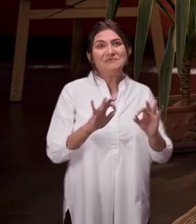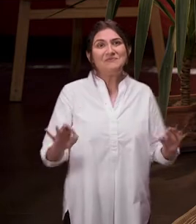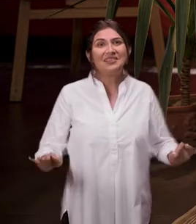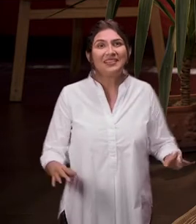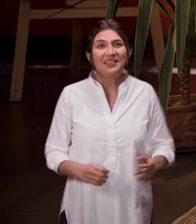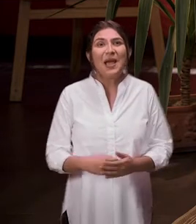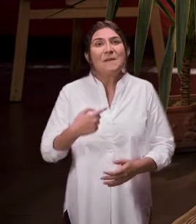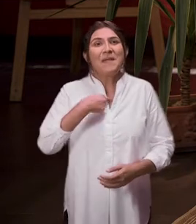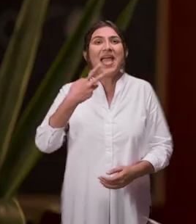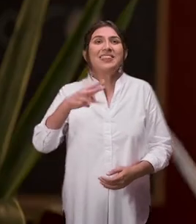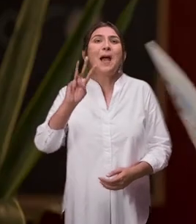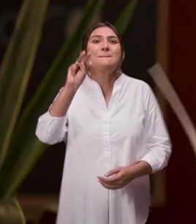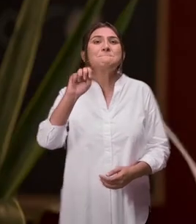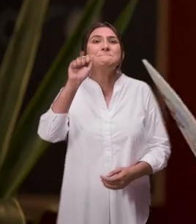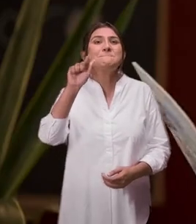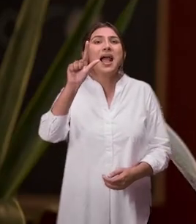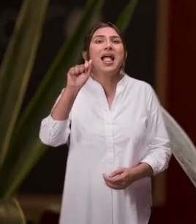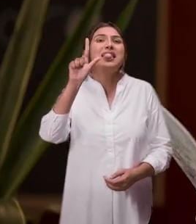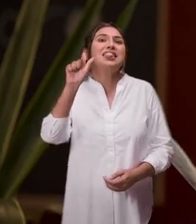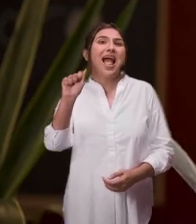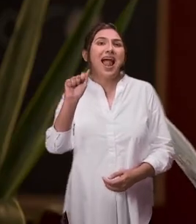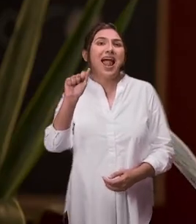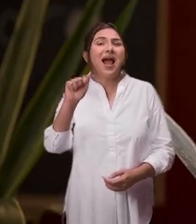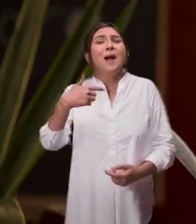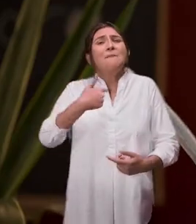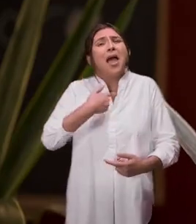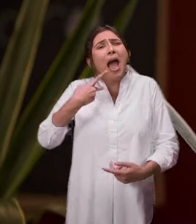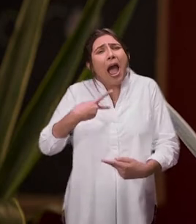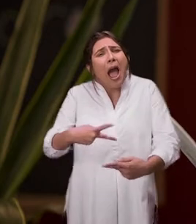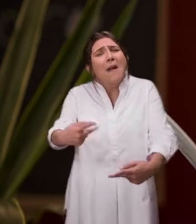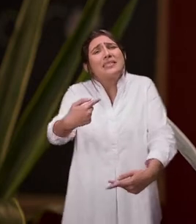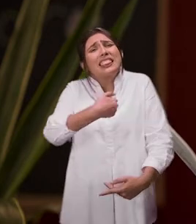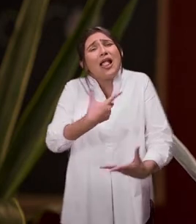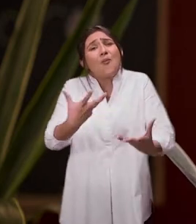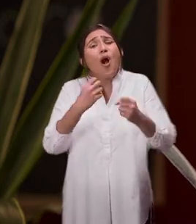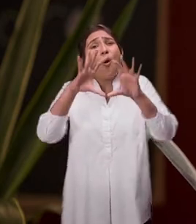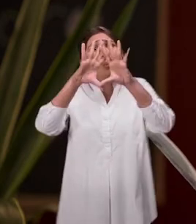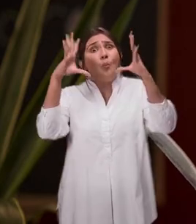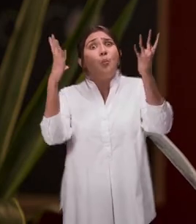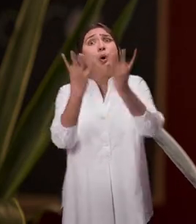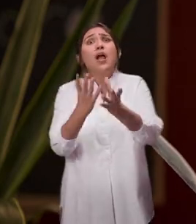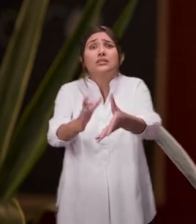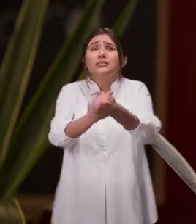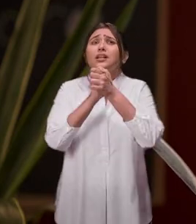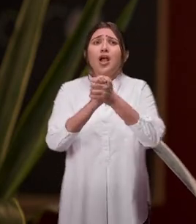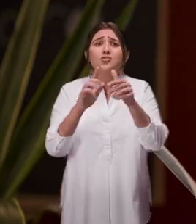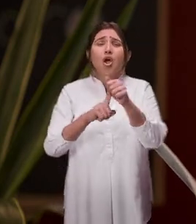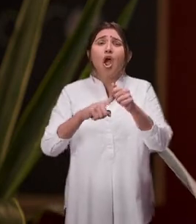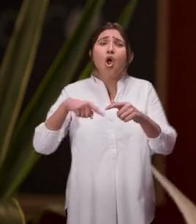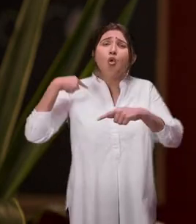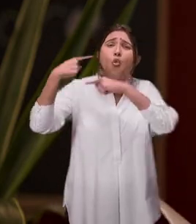my work. I am Malala. I've always wished I could make the world a more peaceful